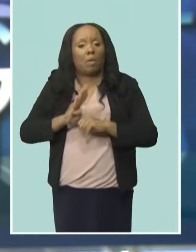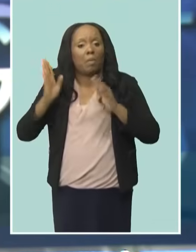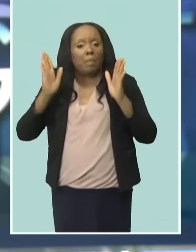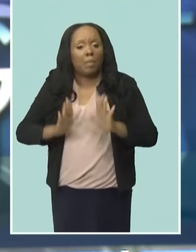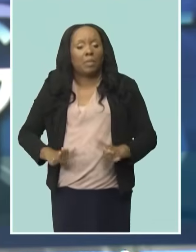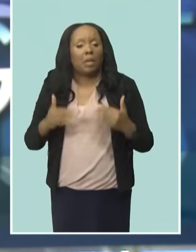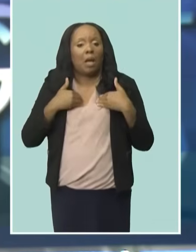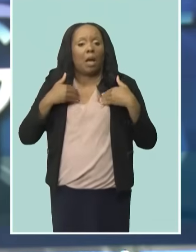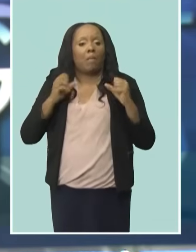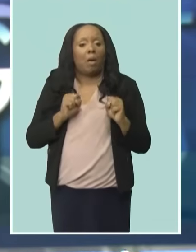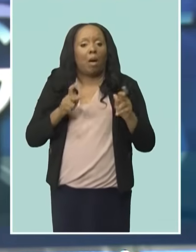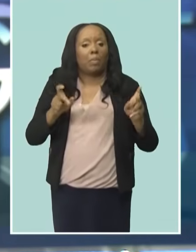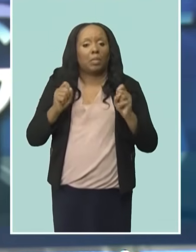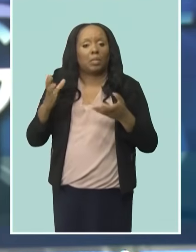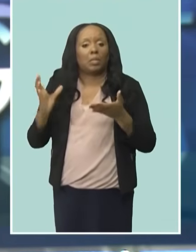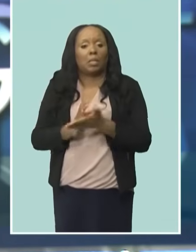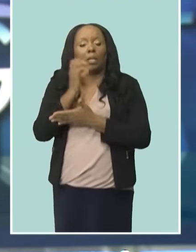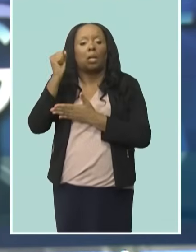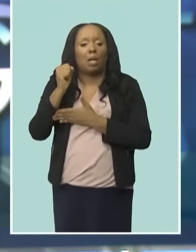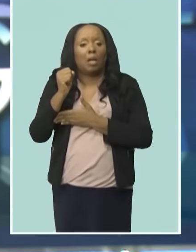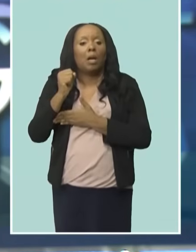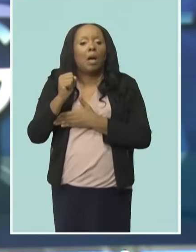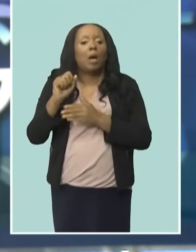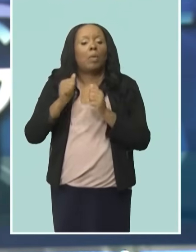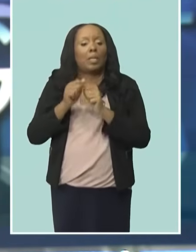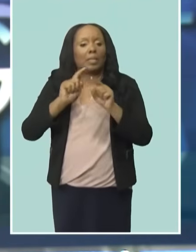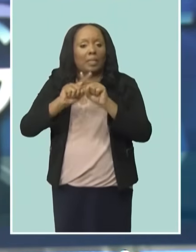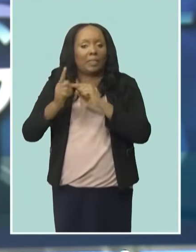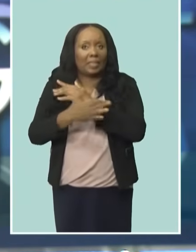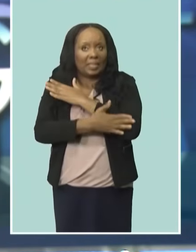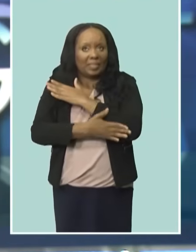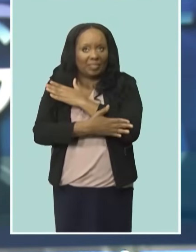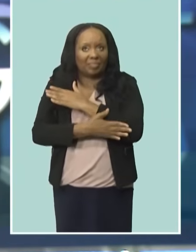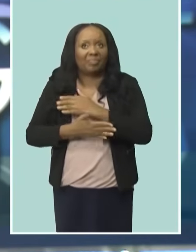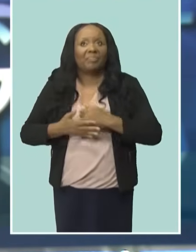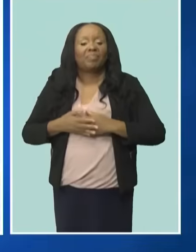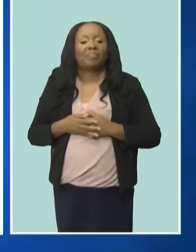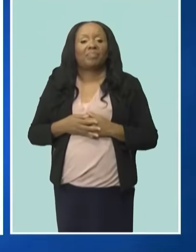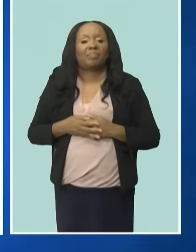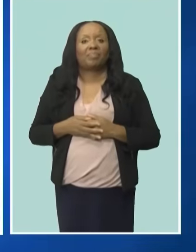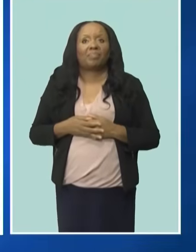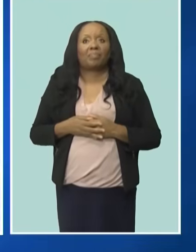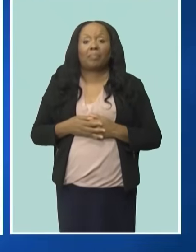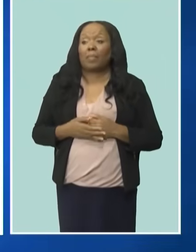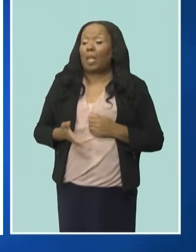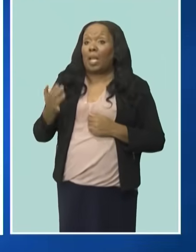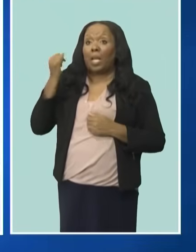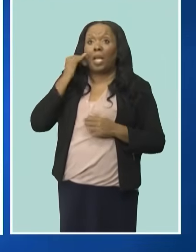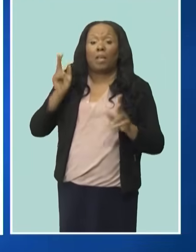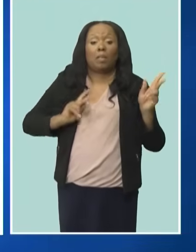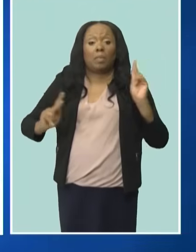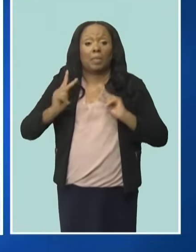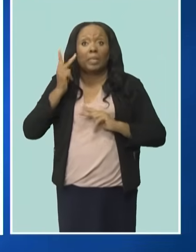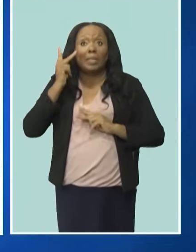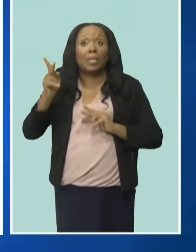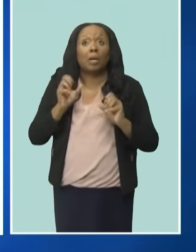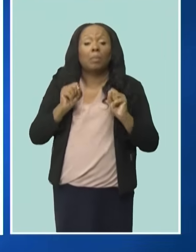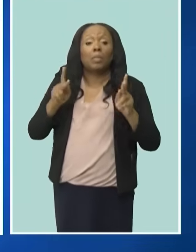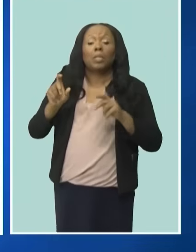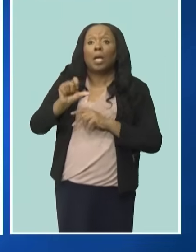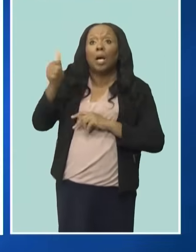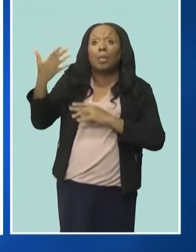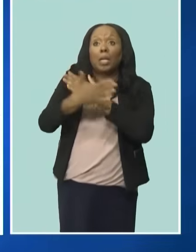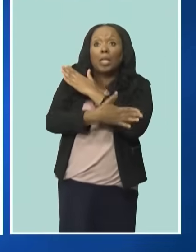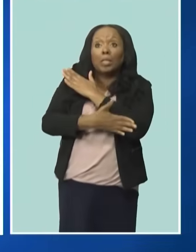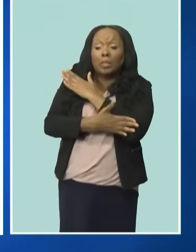Barbadians to participate in debt exchanges in other countries. If they see an opportunity in any of the other countries,